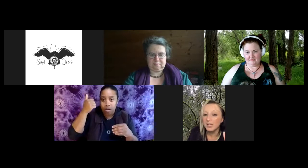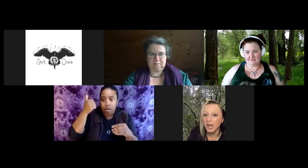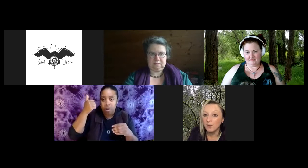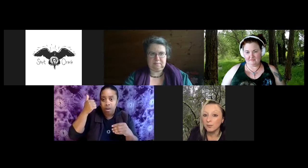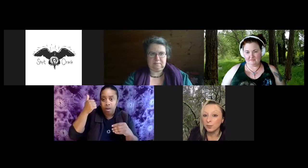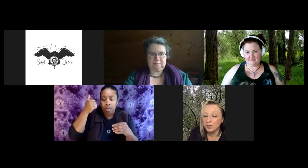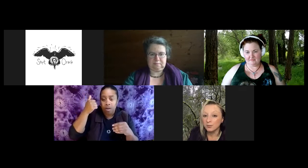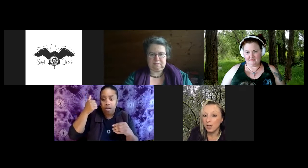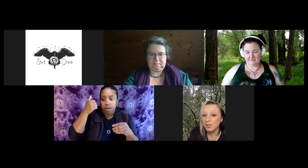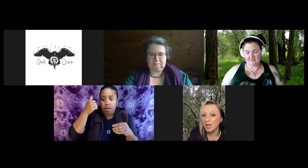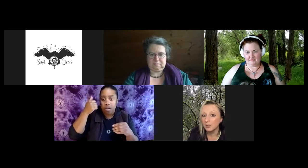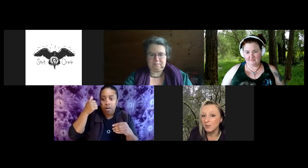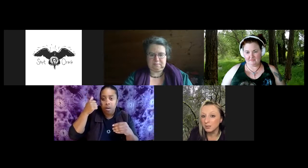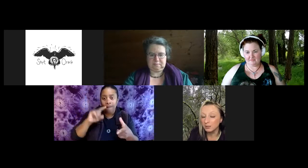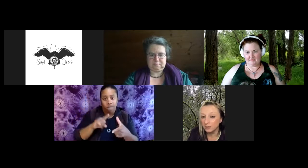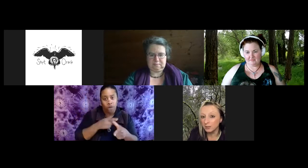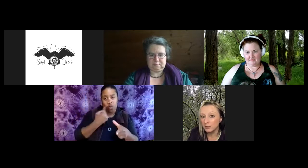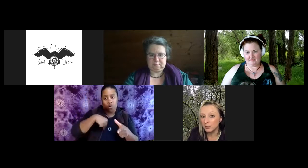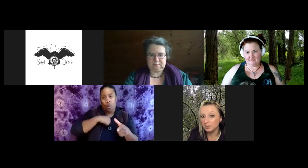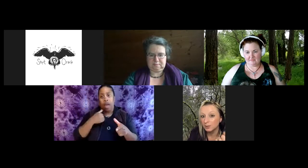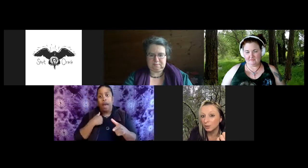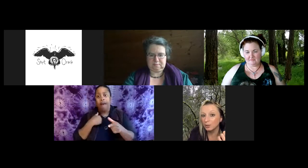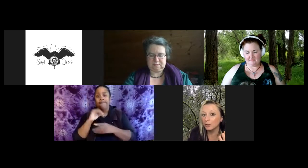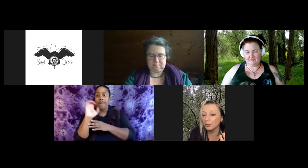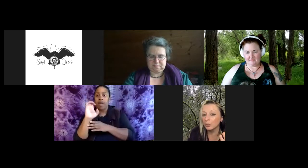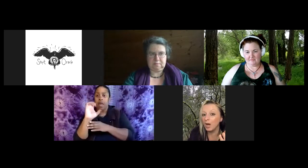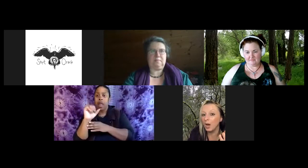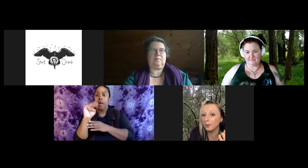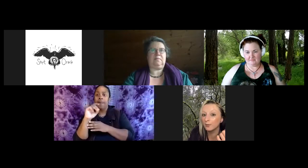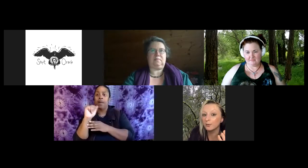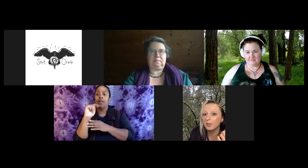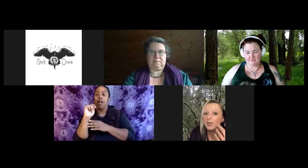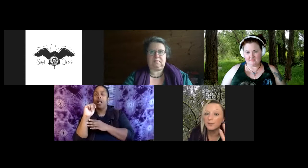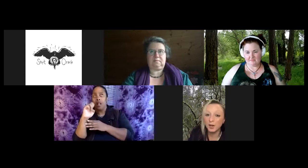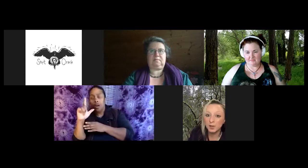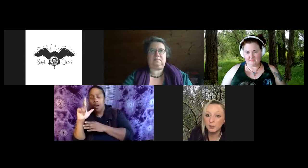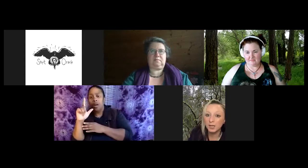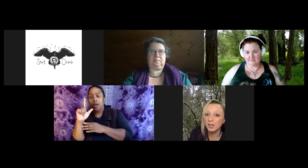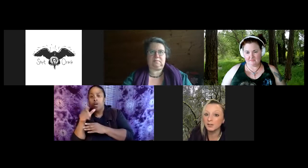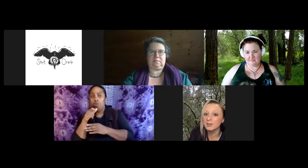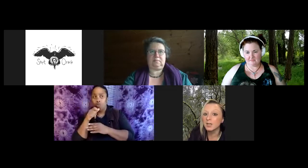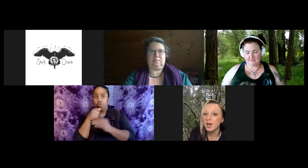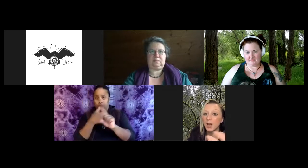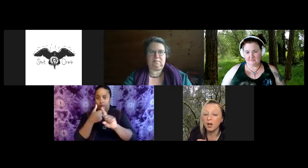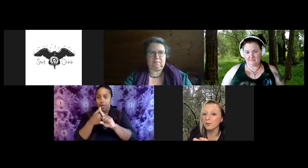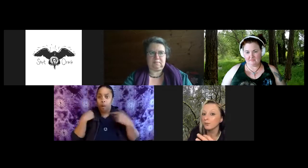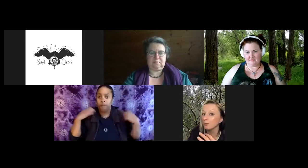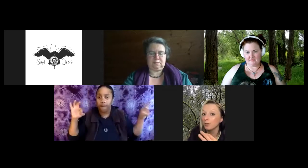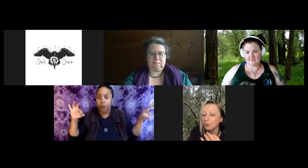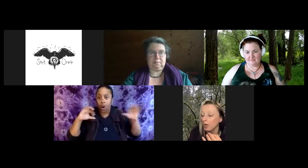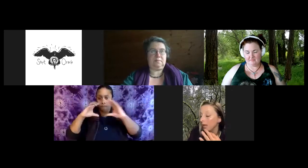we have, first of all, the elementals, who are fairy beings